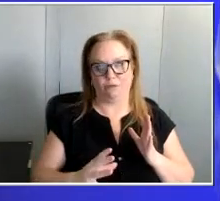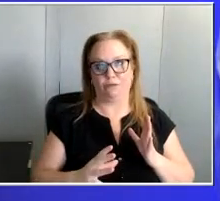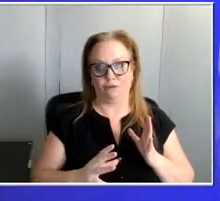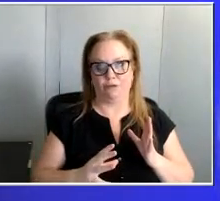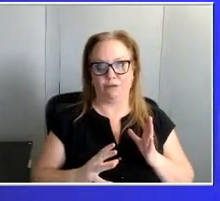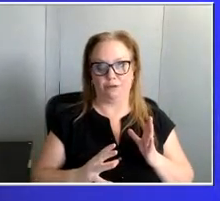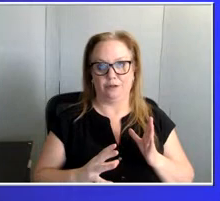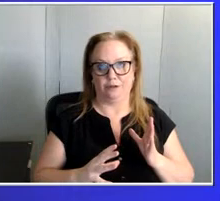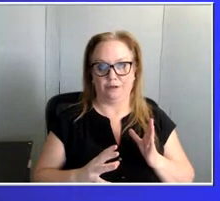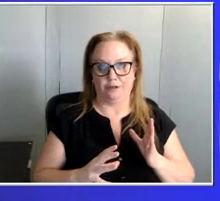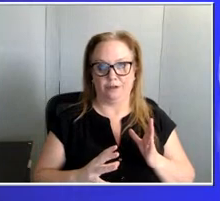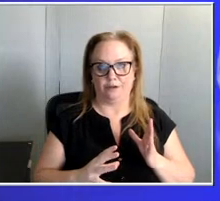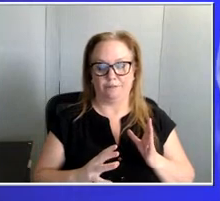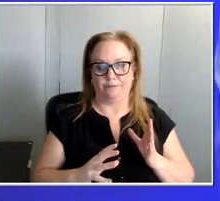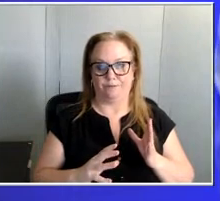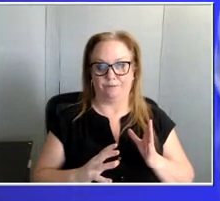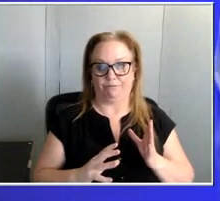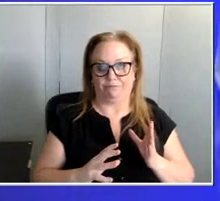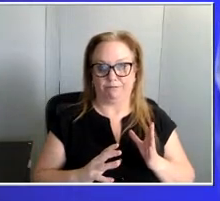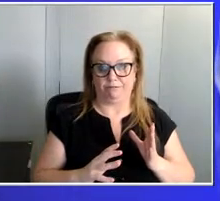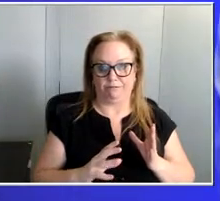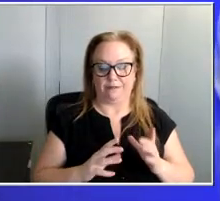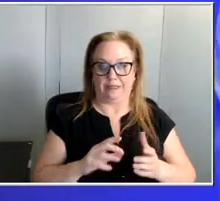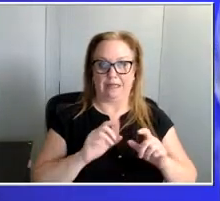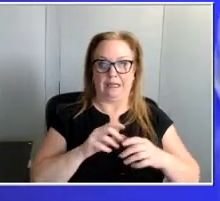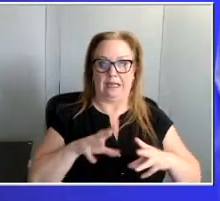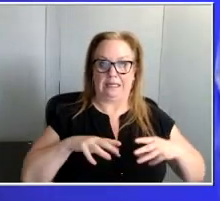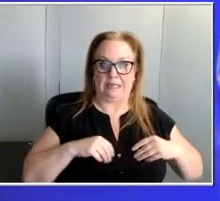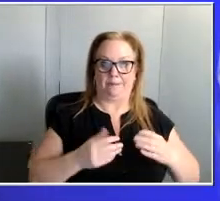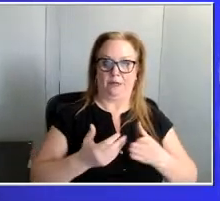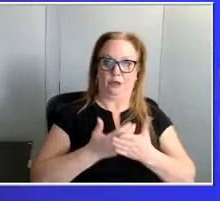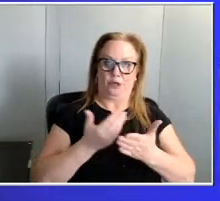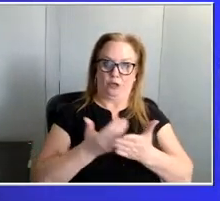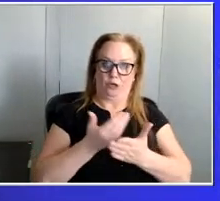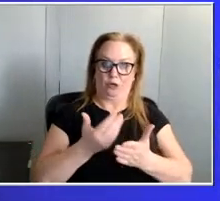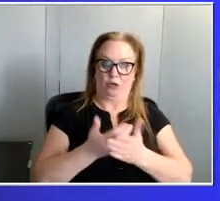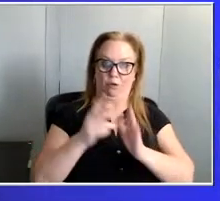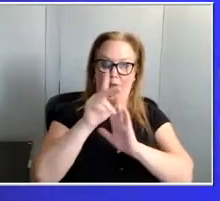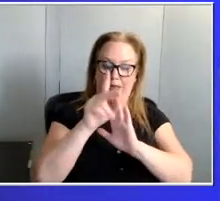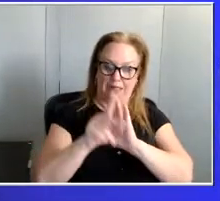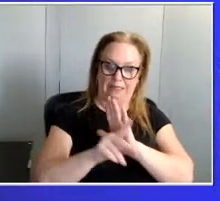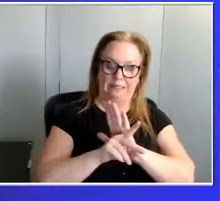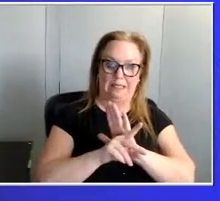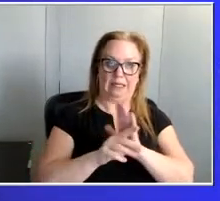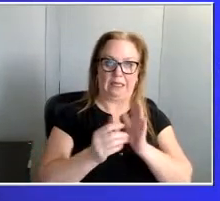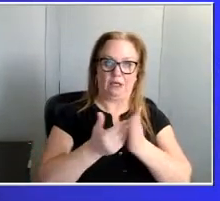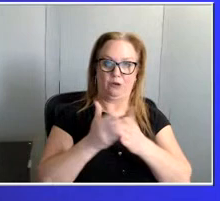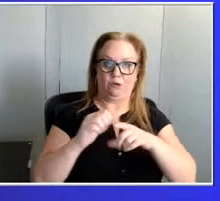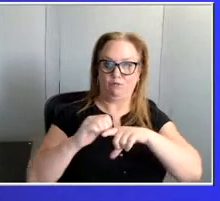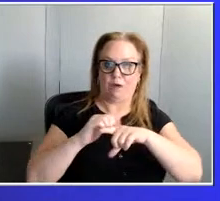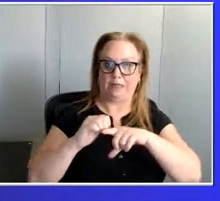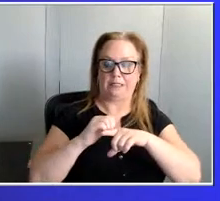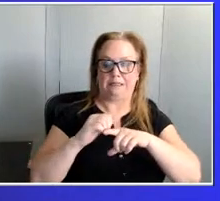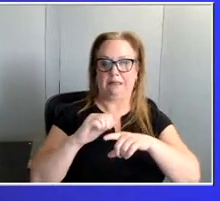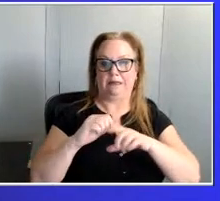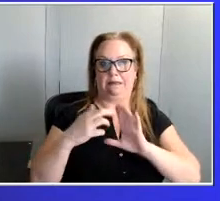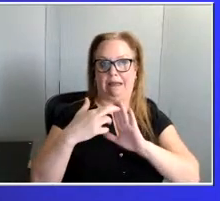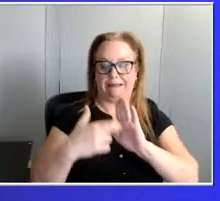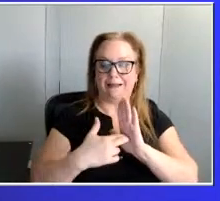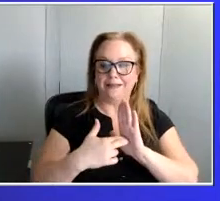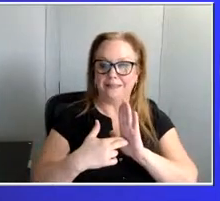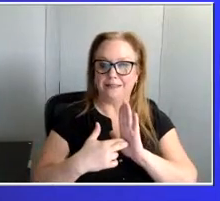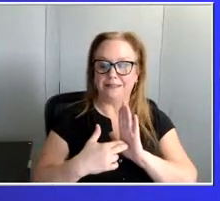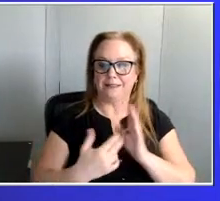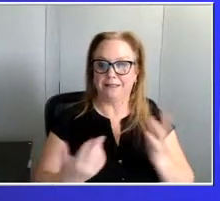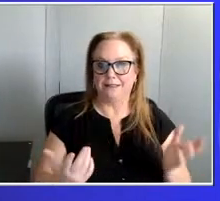then also, accept new policy and practice guidelines.